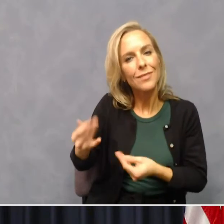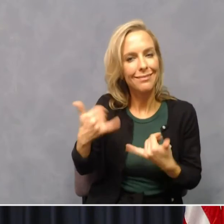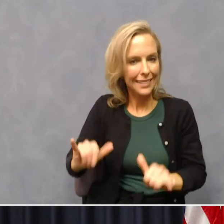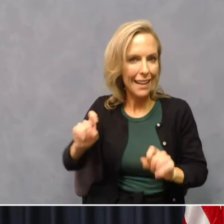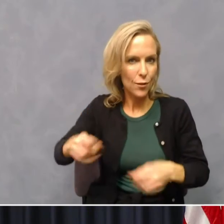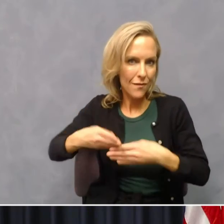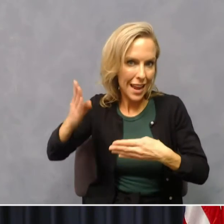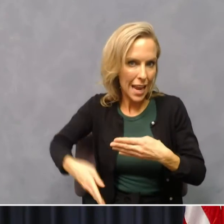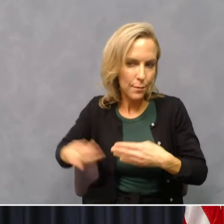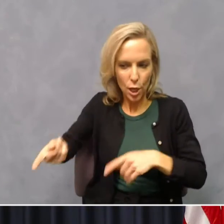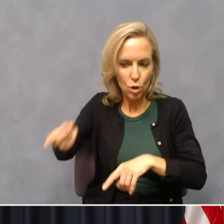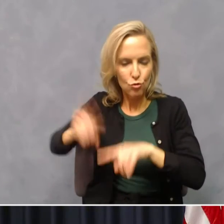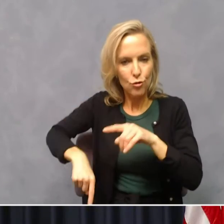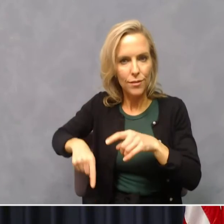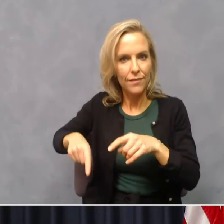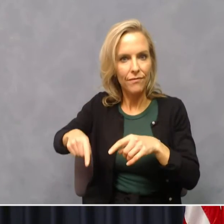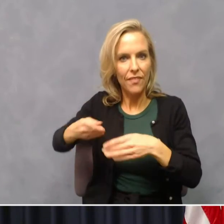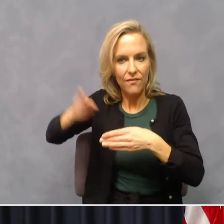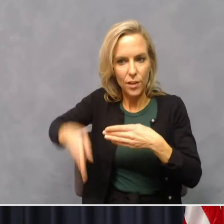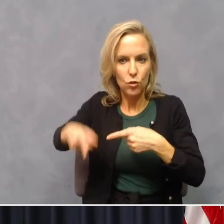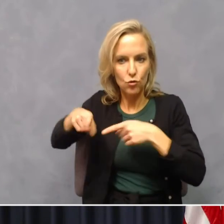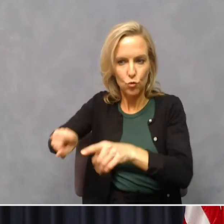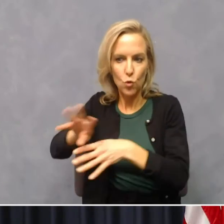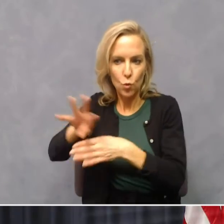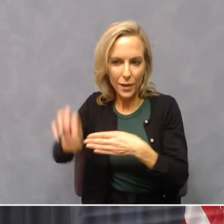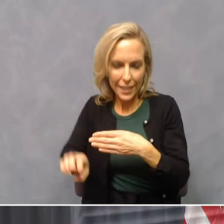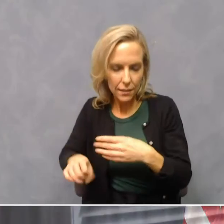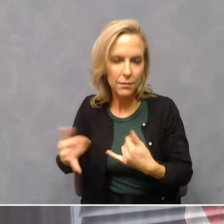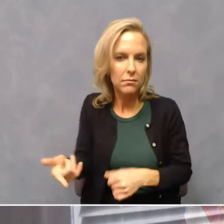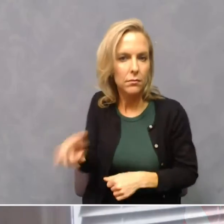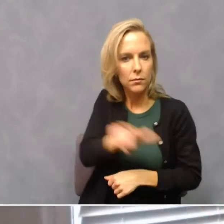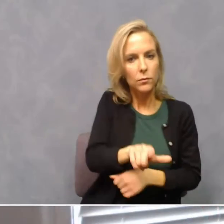couldn't be done over the weekend. Steve?